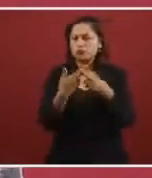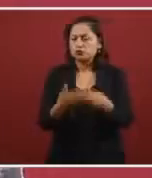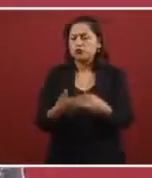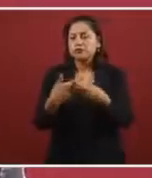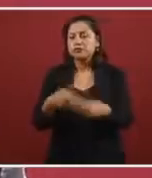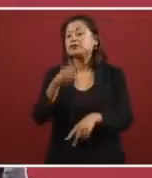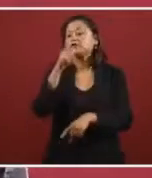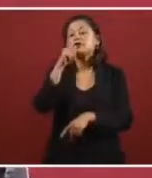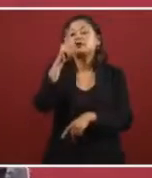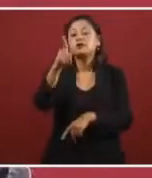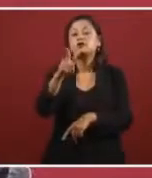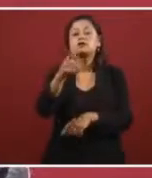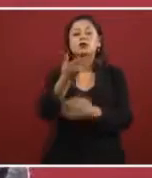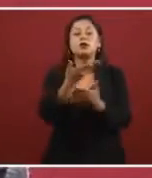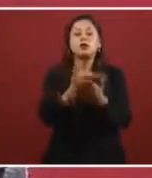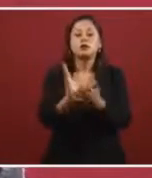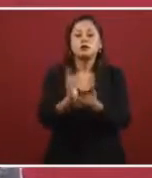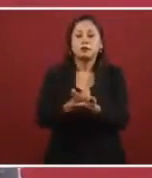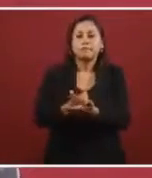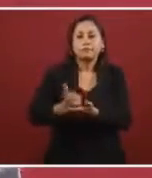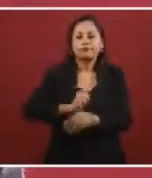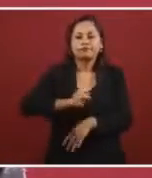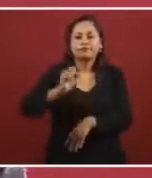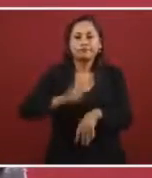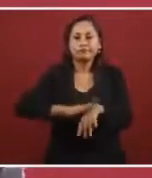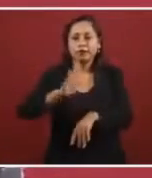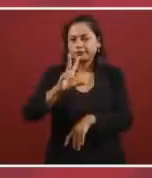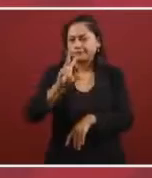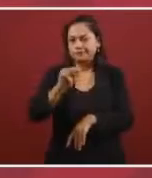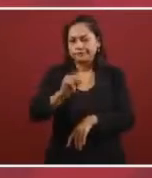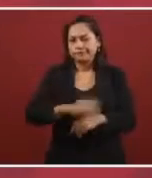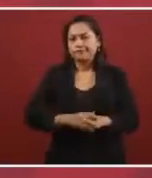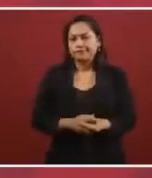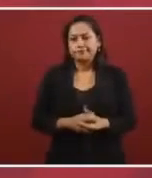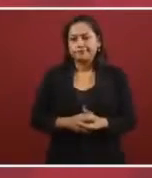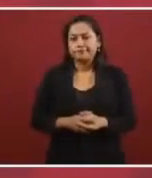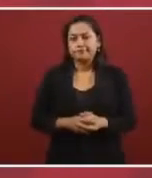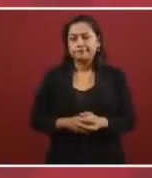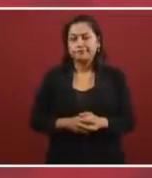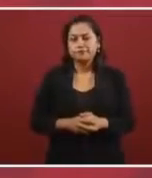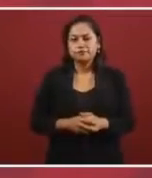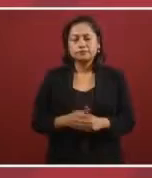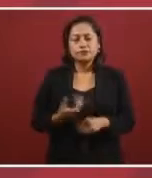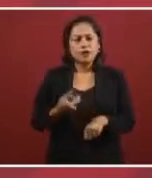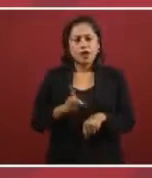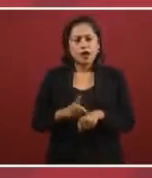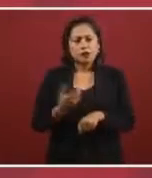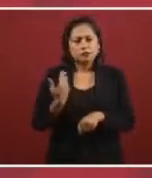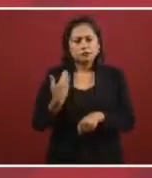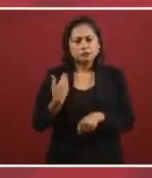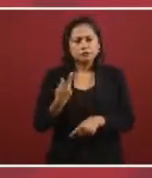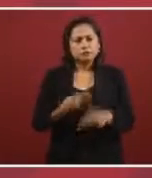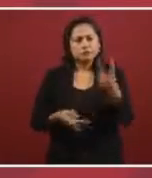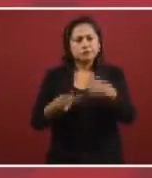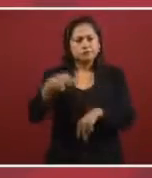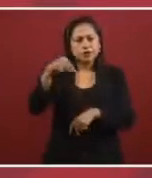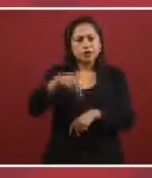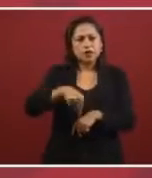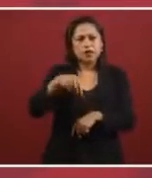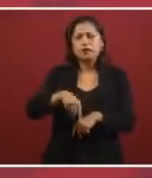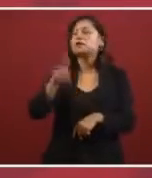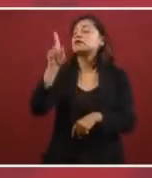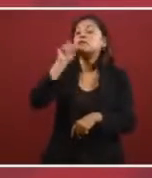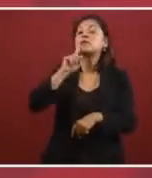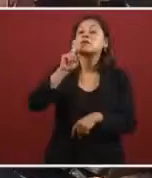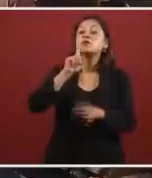in the tariffs from electric energy. About 2 days ago here, we had someone